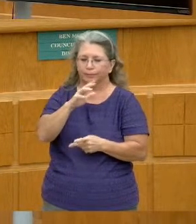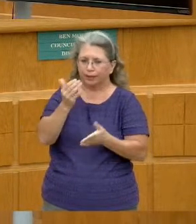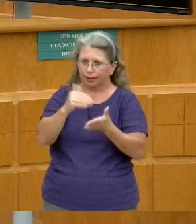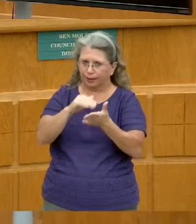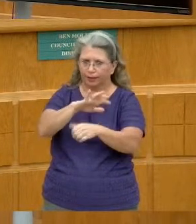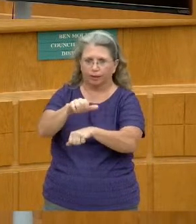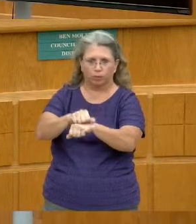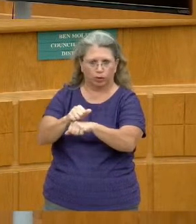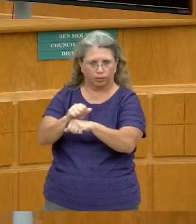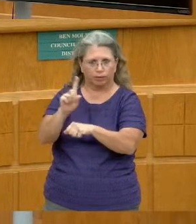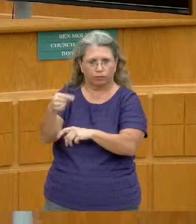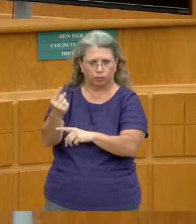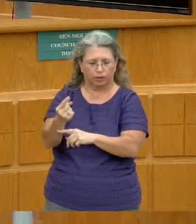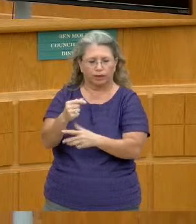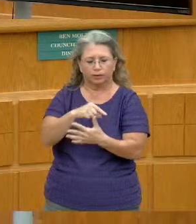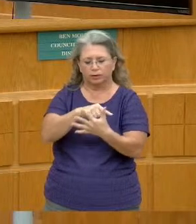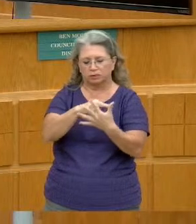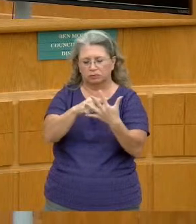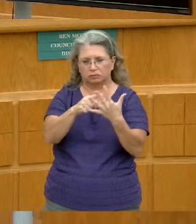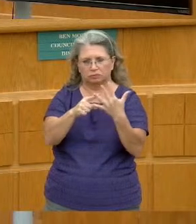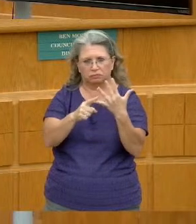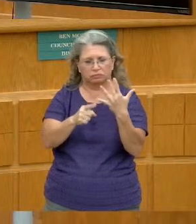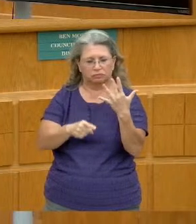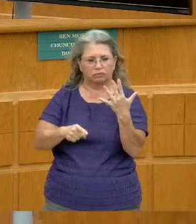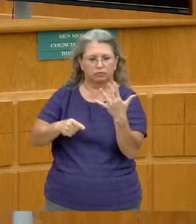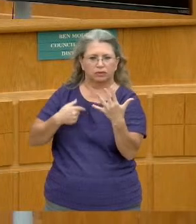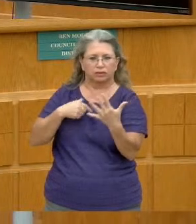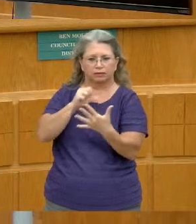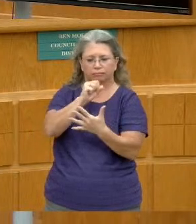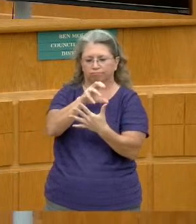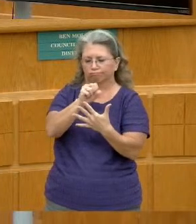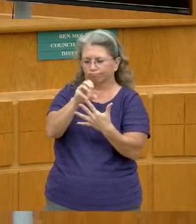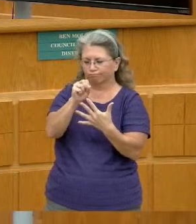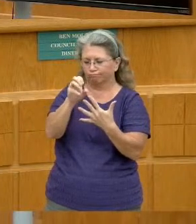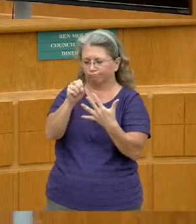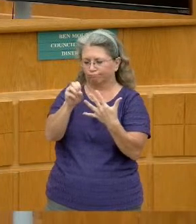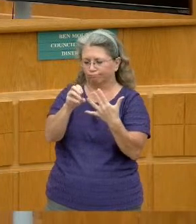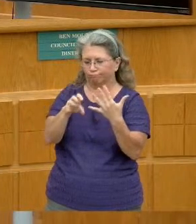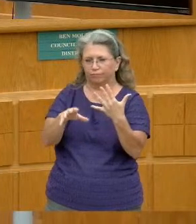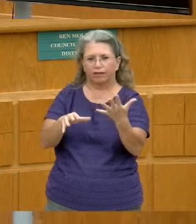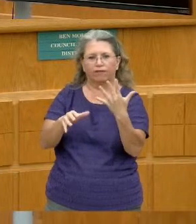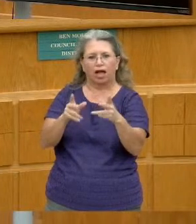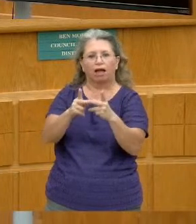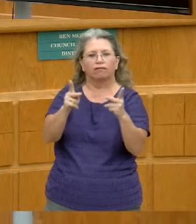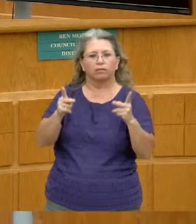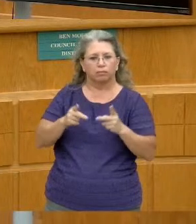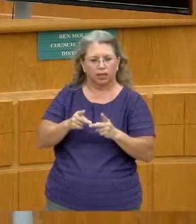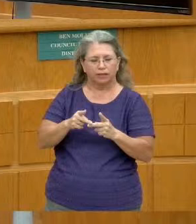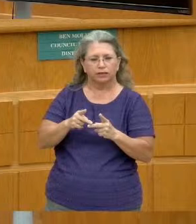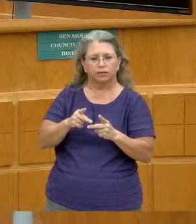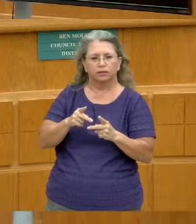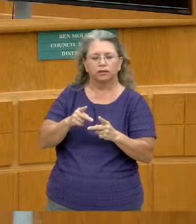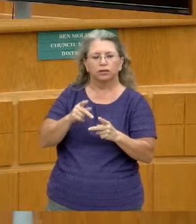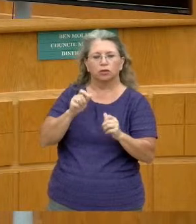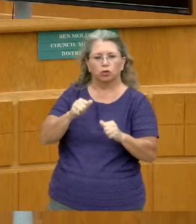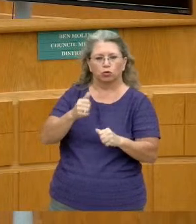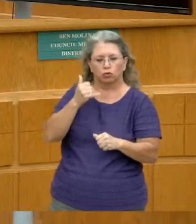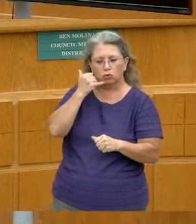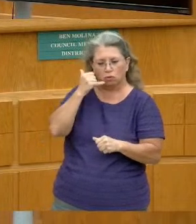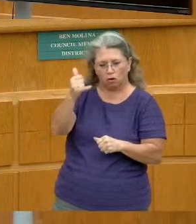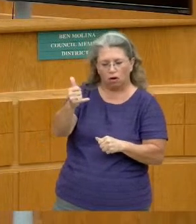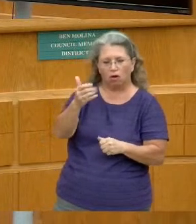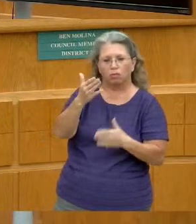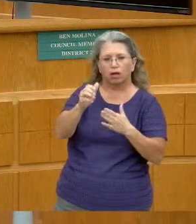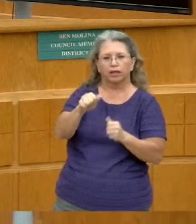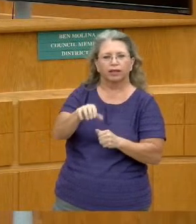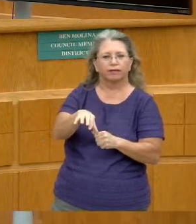only. And so any one of these 1, 2, 3, 4, 5 places, you need to call them. You could probably get their number